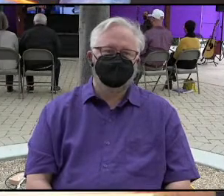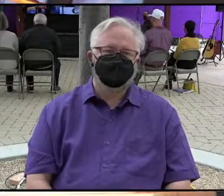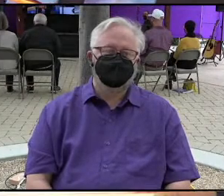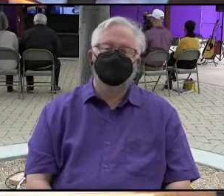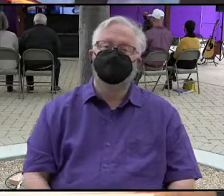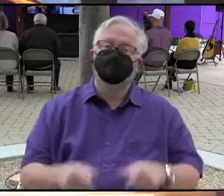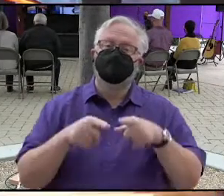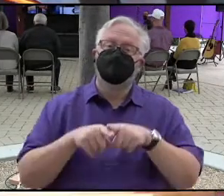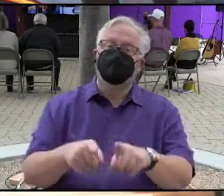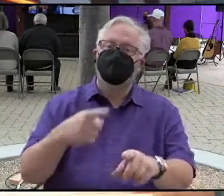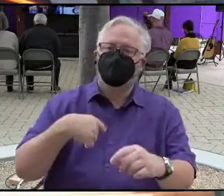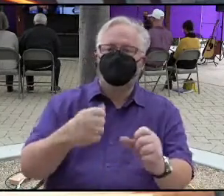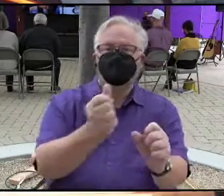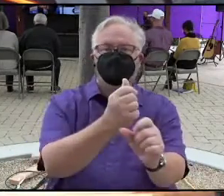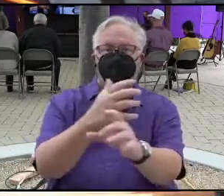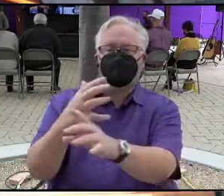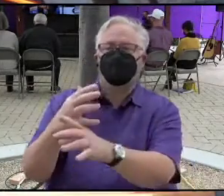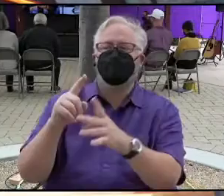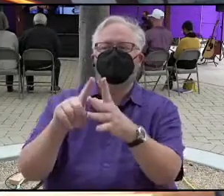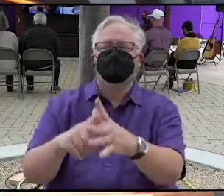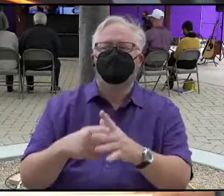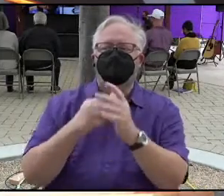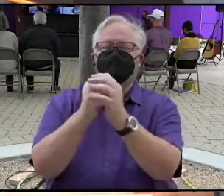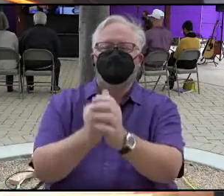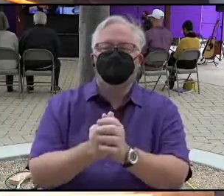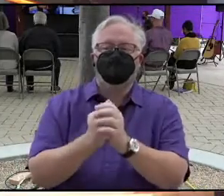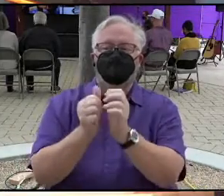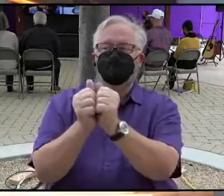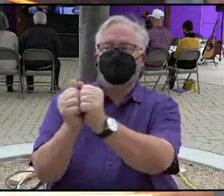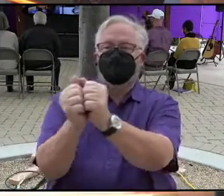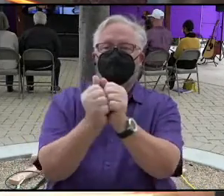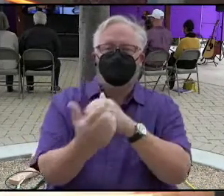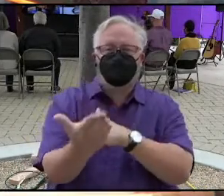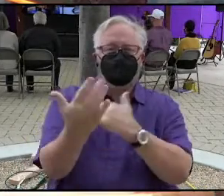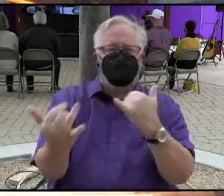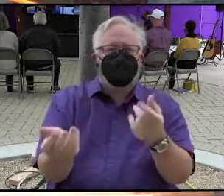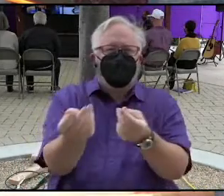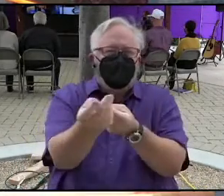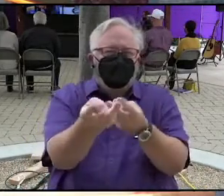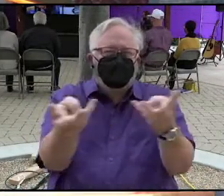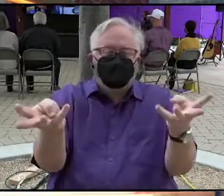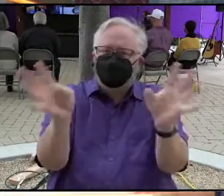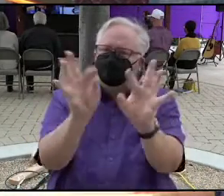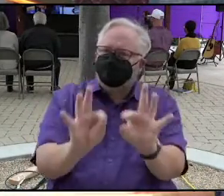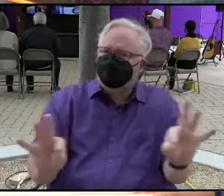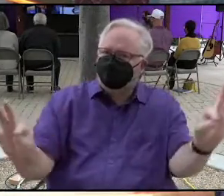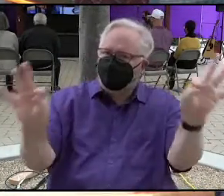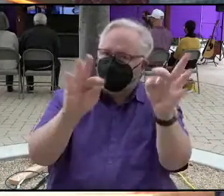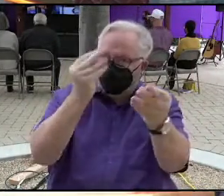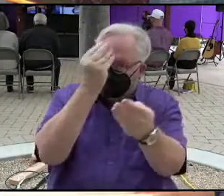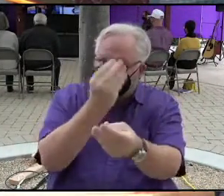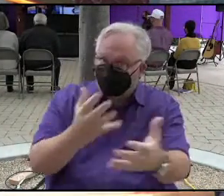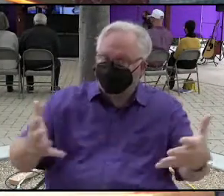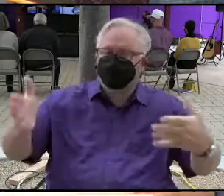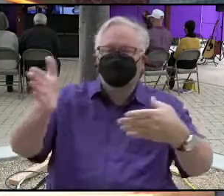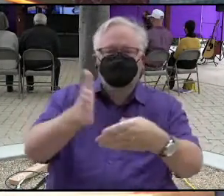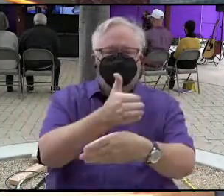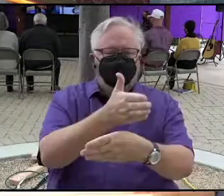As we prepare to enter worship together this morning, we have a few important announcements to share with